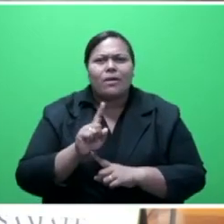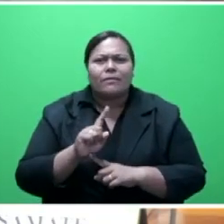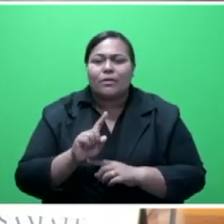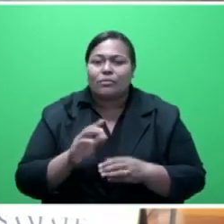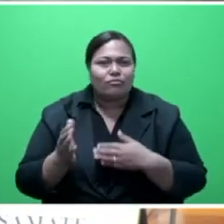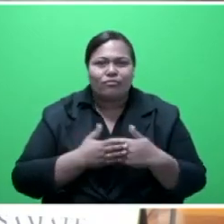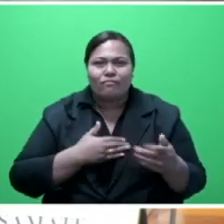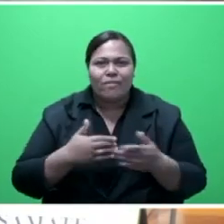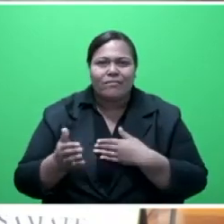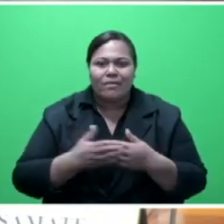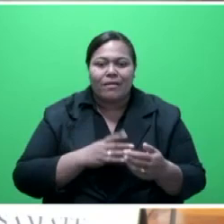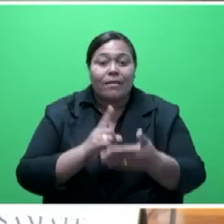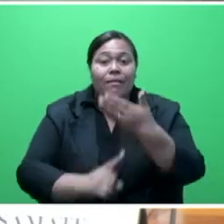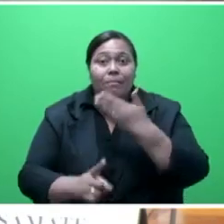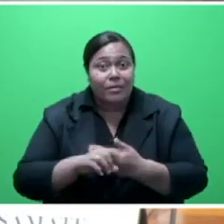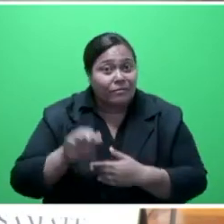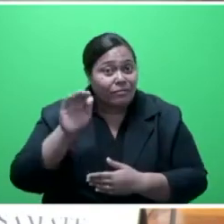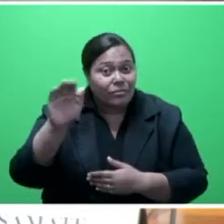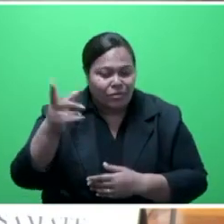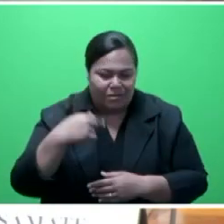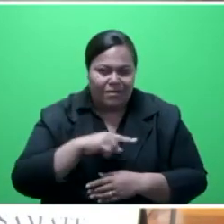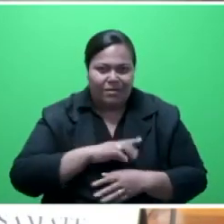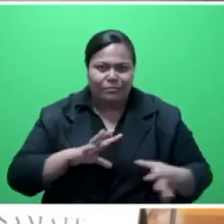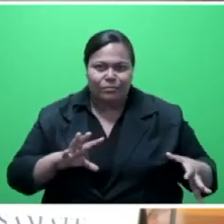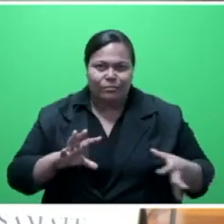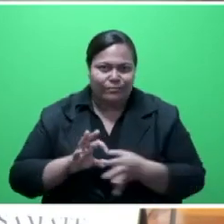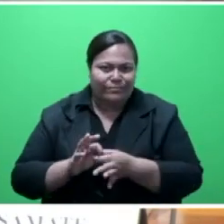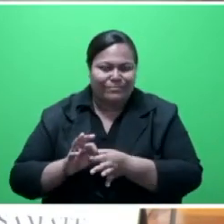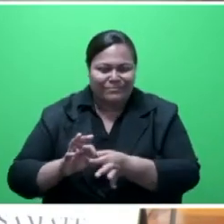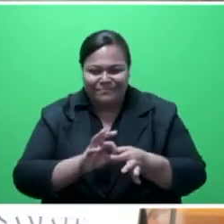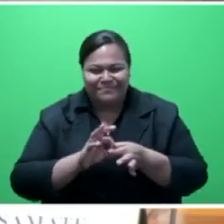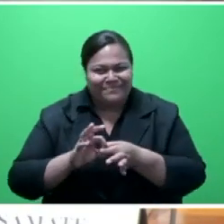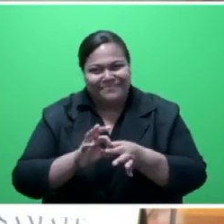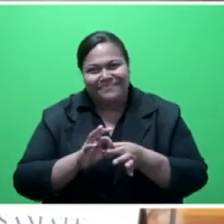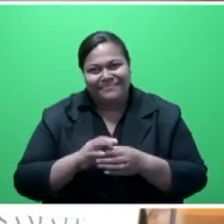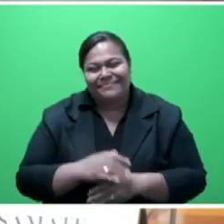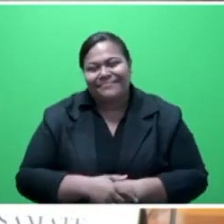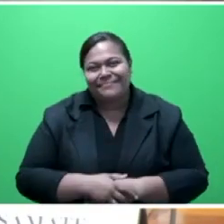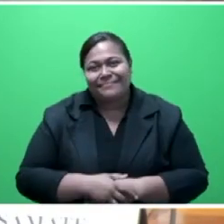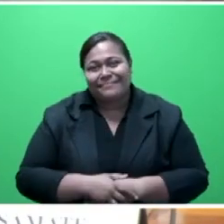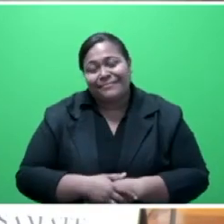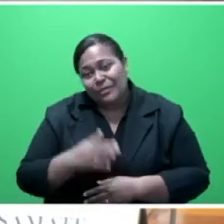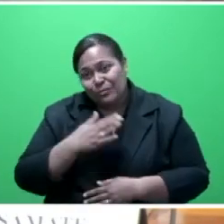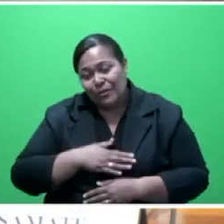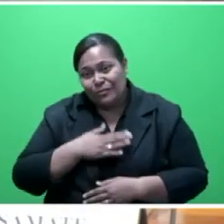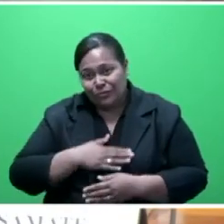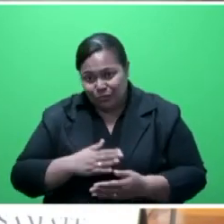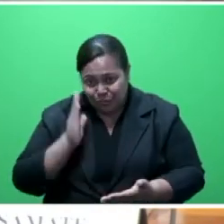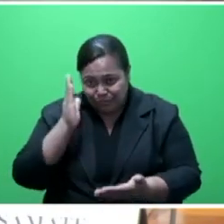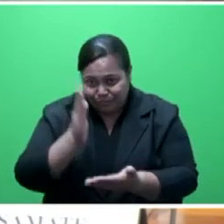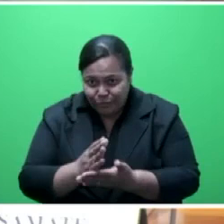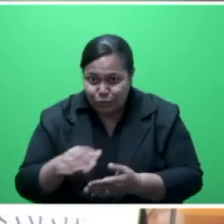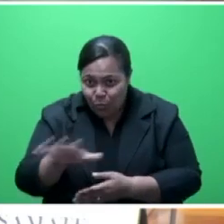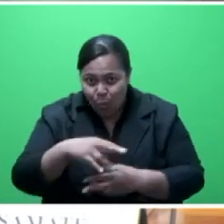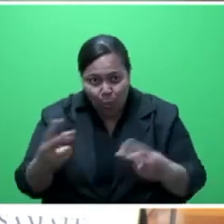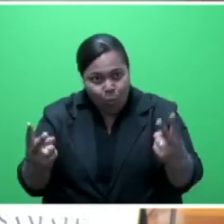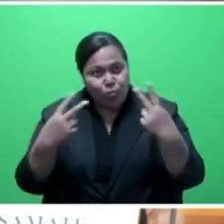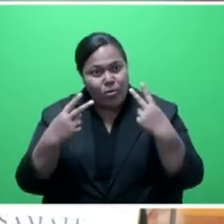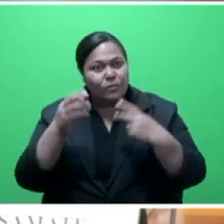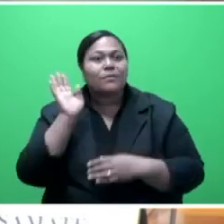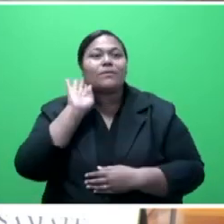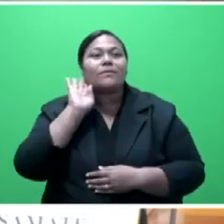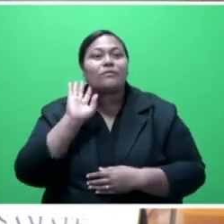ahead, we stand by every one of our citizens. Mr. Speaker, sir, I want to take a moment to speak directly to everyone watching or listening at